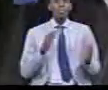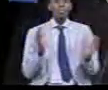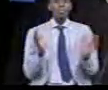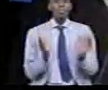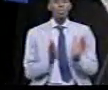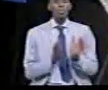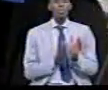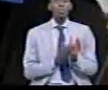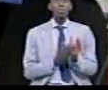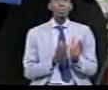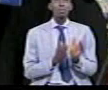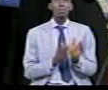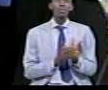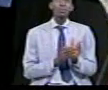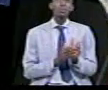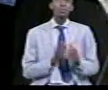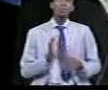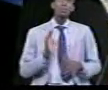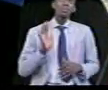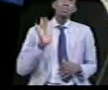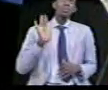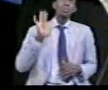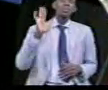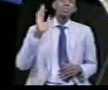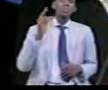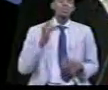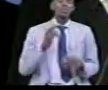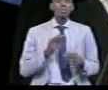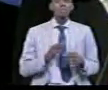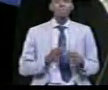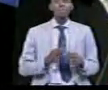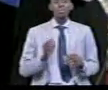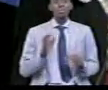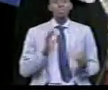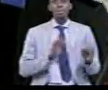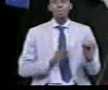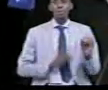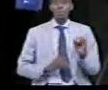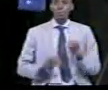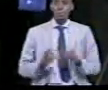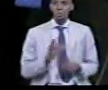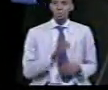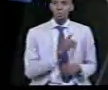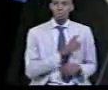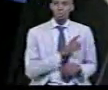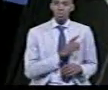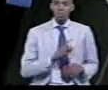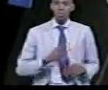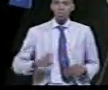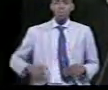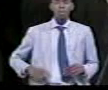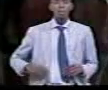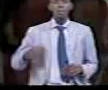praise Thy name, O Lord. I want you to lift up your voice and we sing.